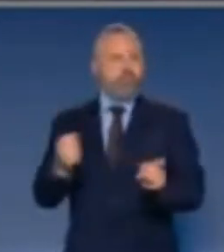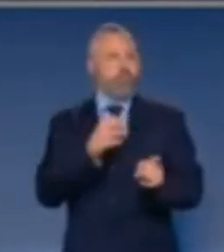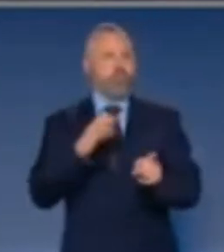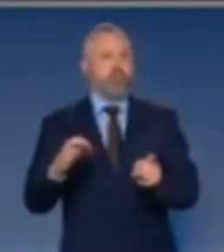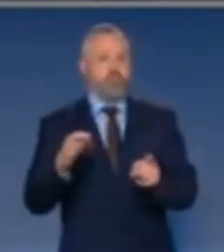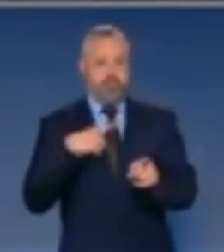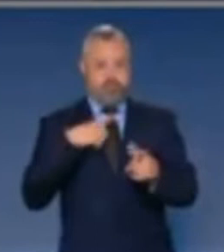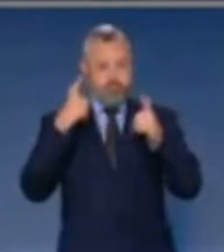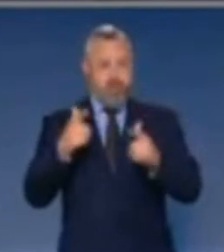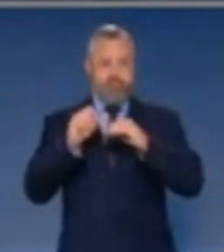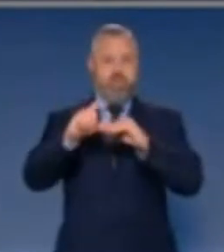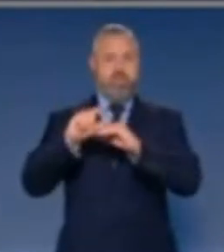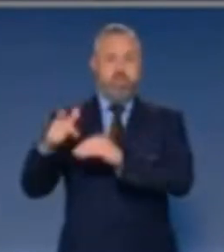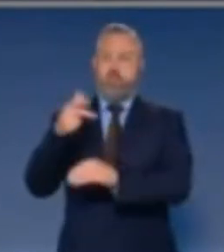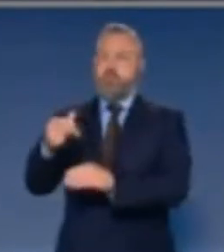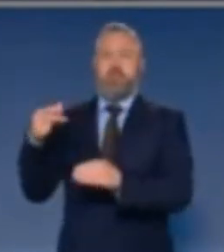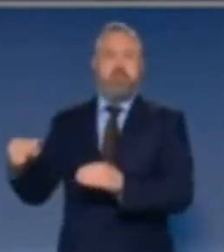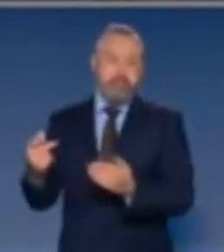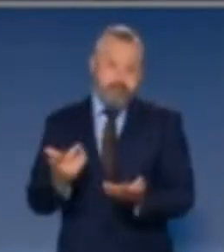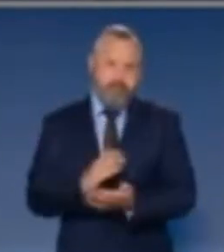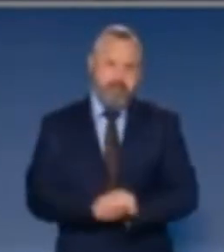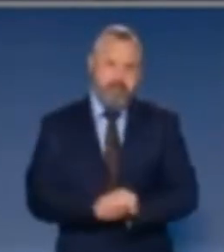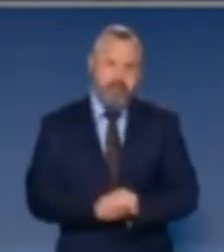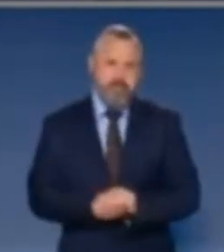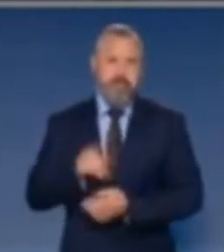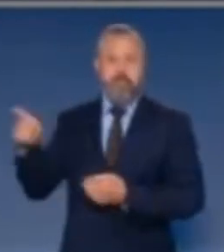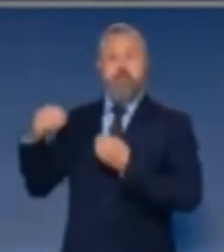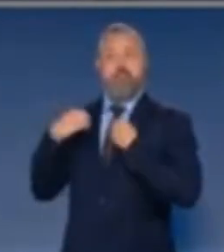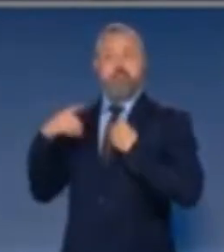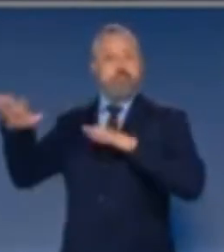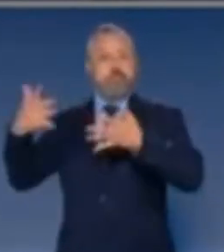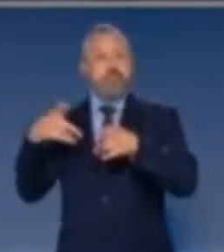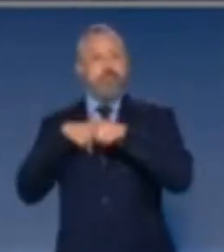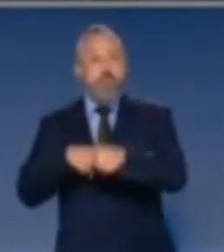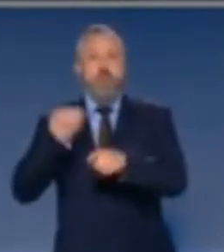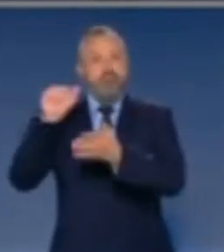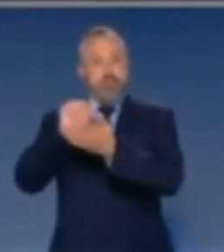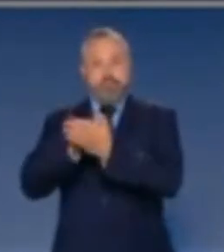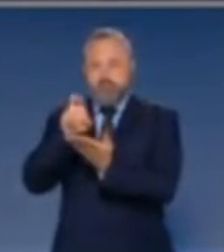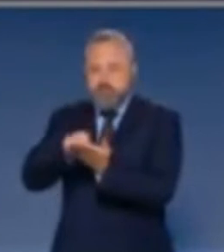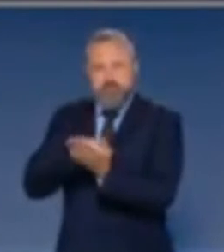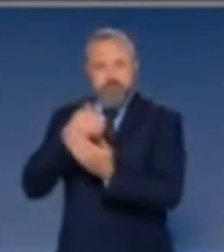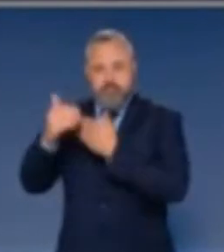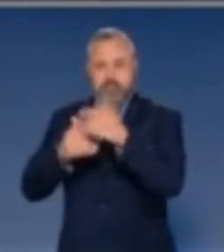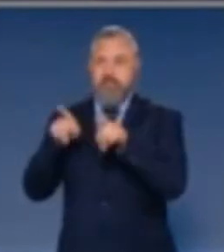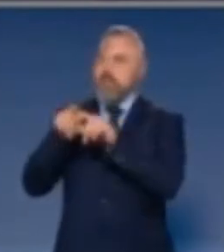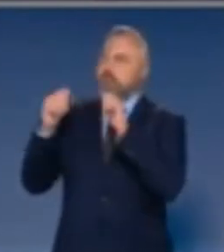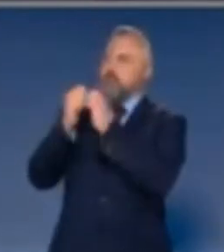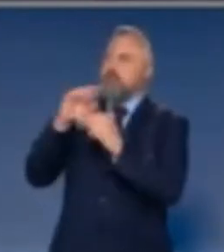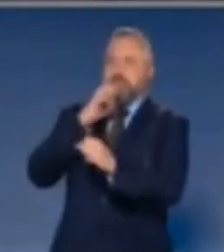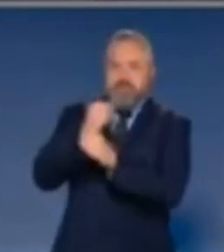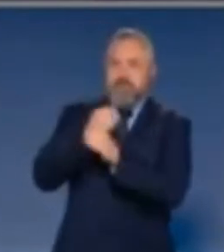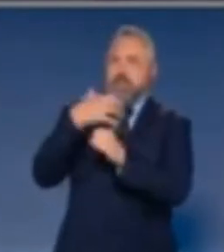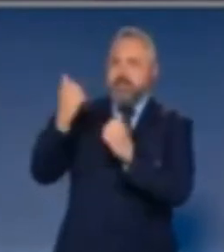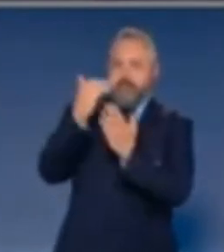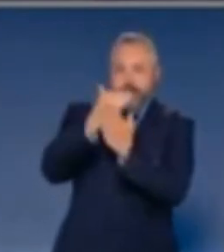residents. The company did not meet its requirements under its contract with the Australian Government Department of Health. This doctor should not